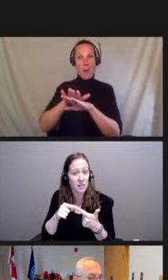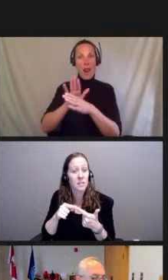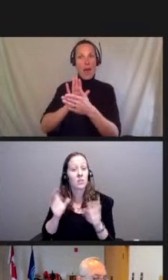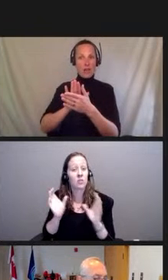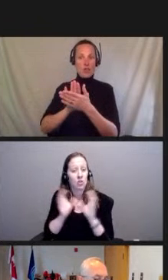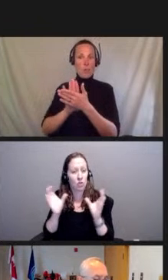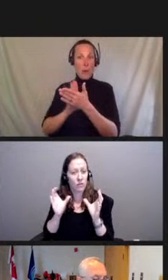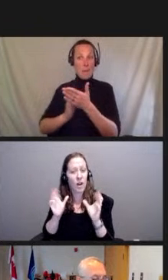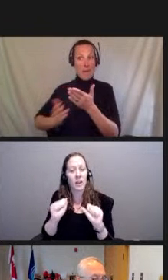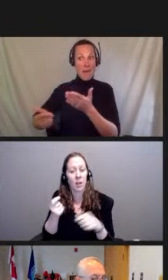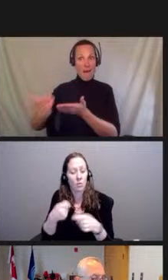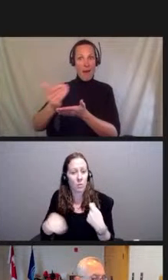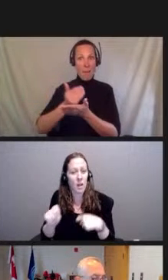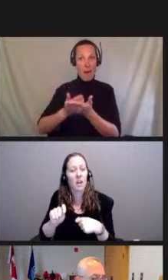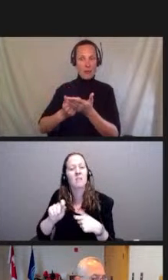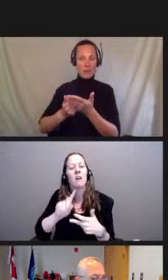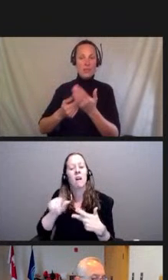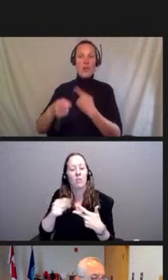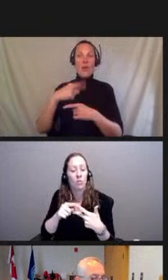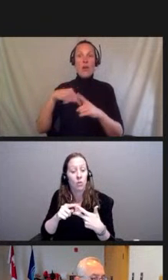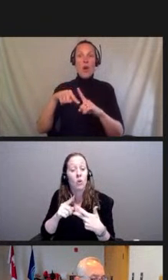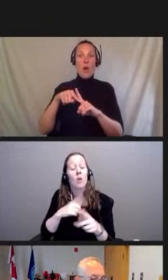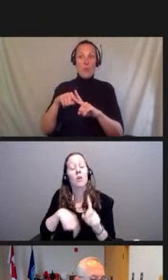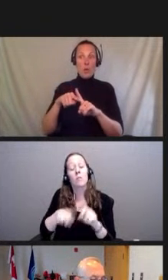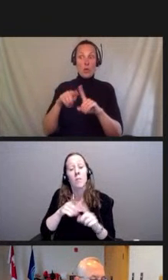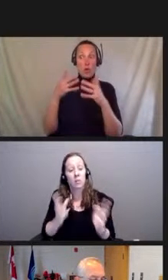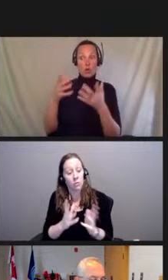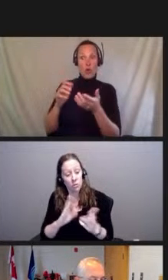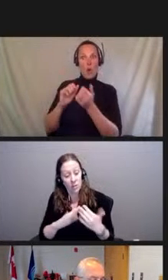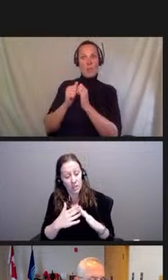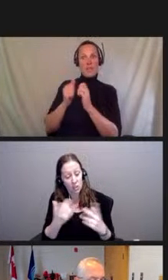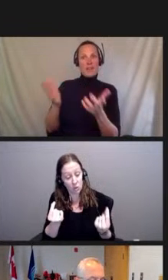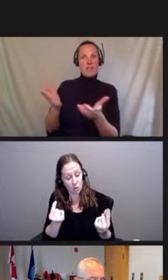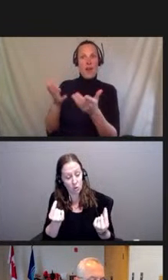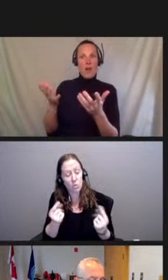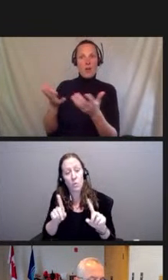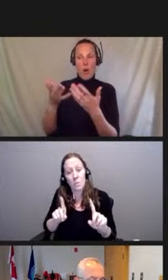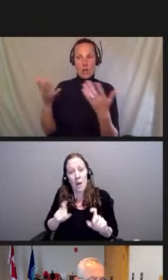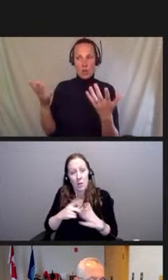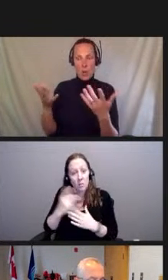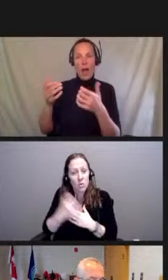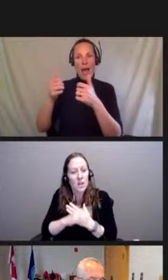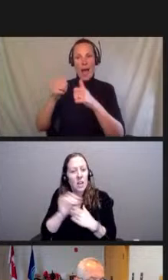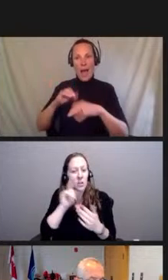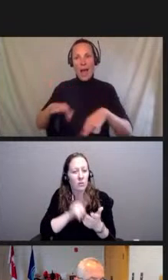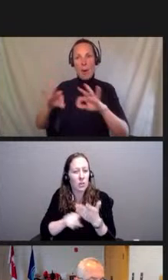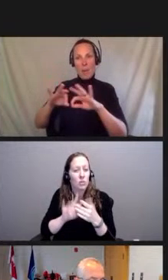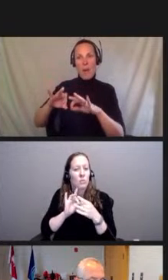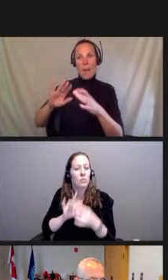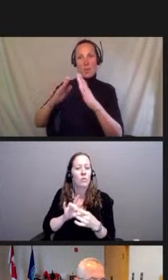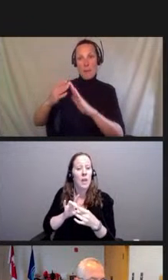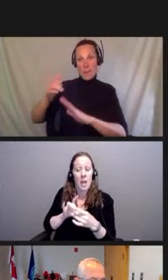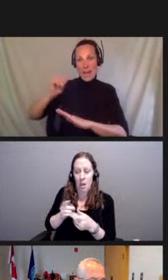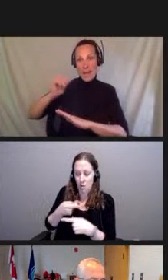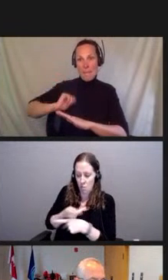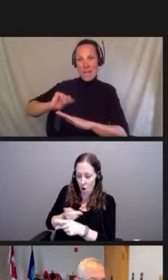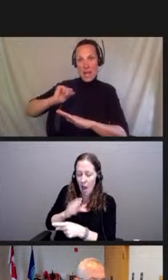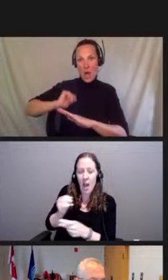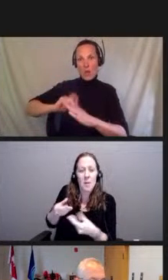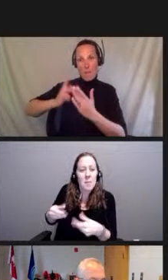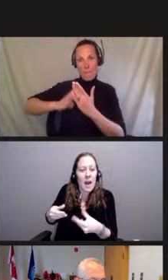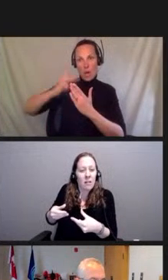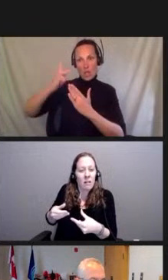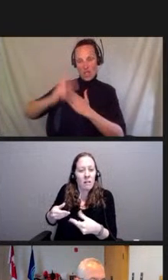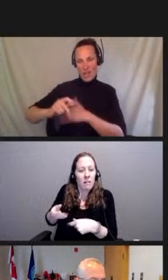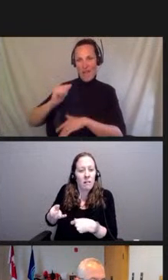also encourage municipalities to support pilot projects and research on the processing of compostable products and packaging, and consider